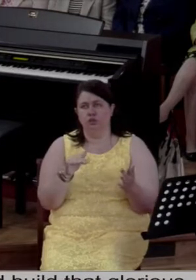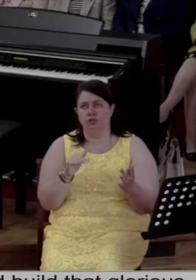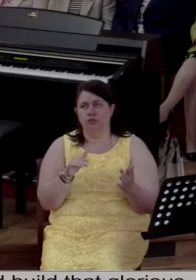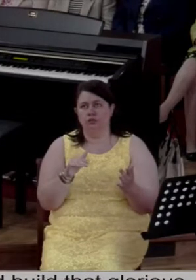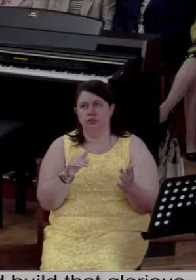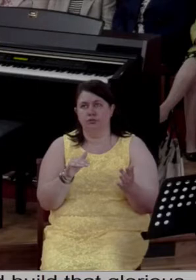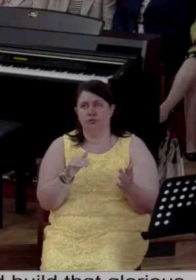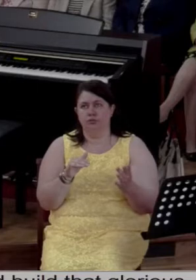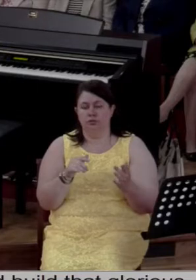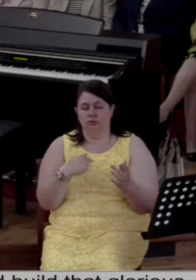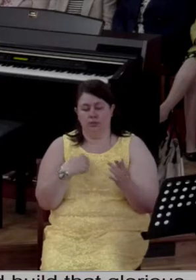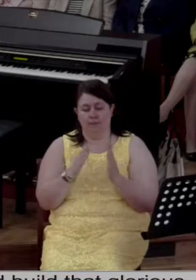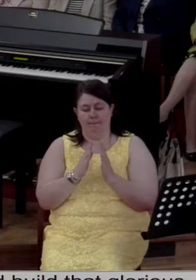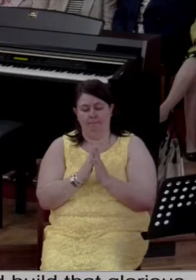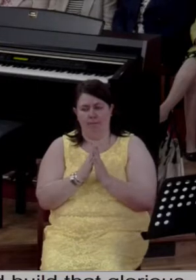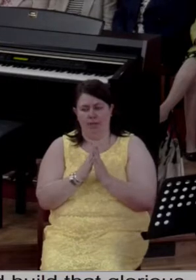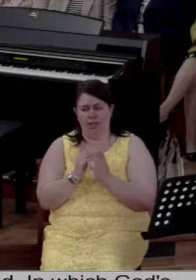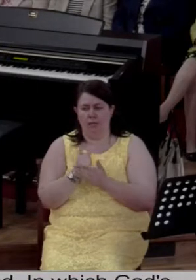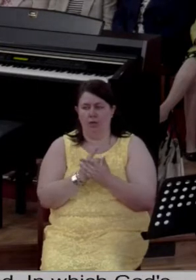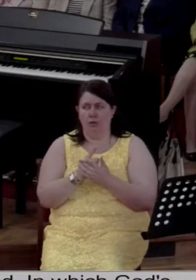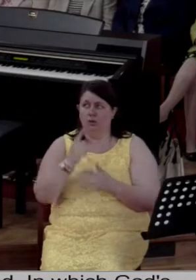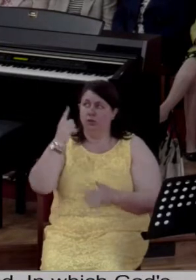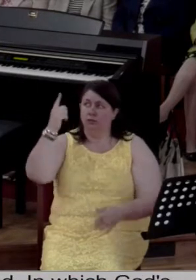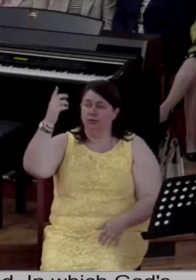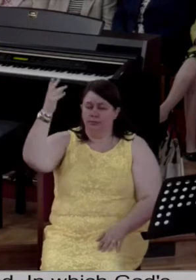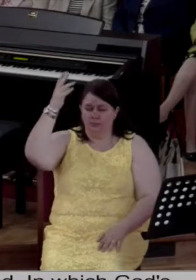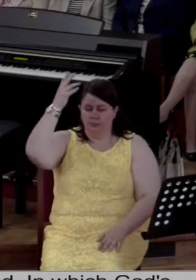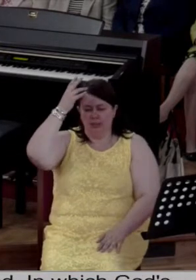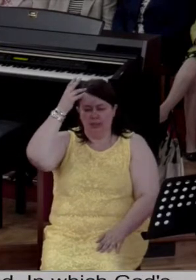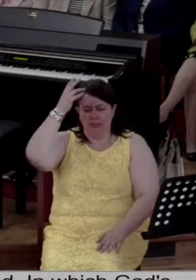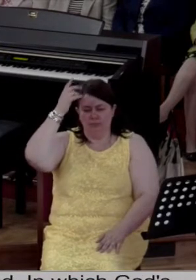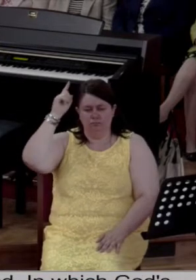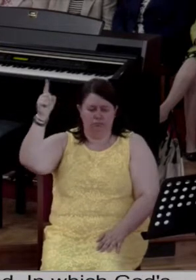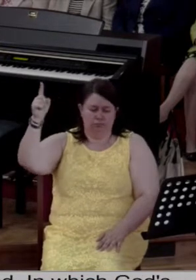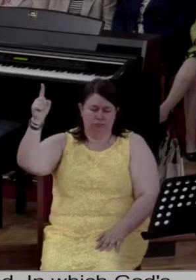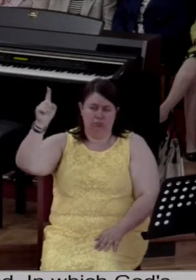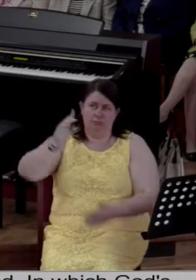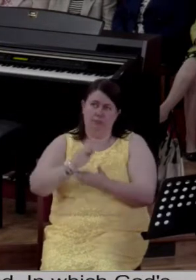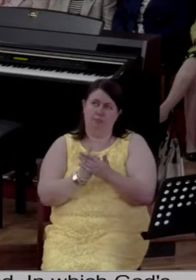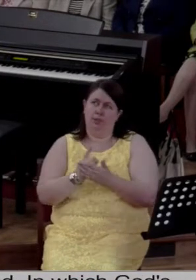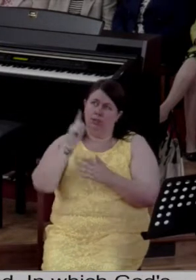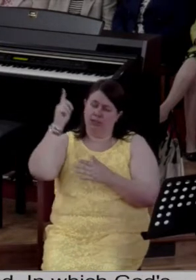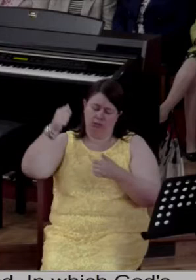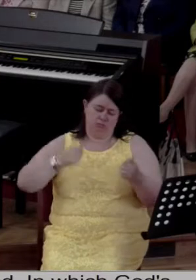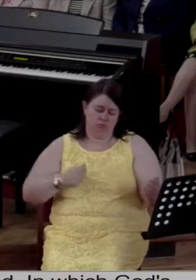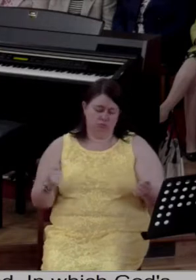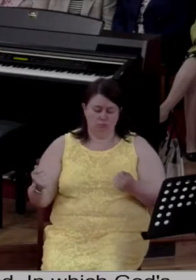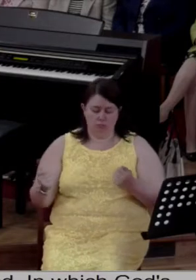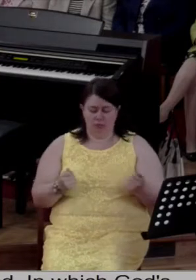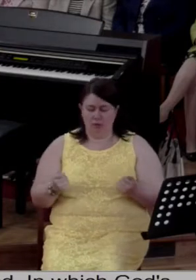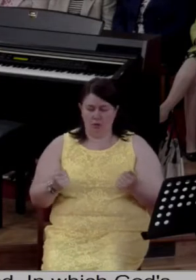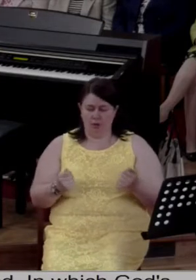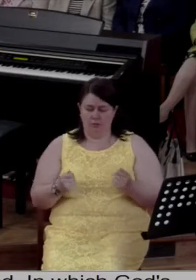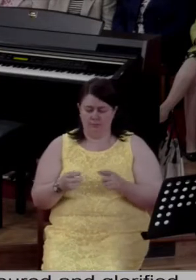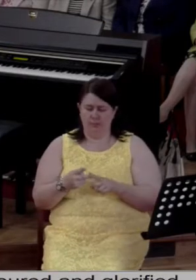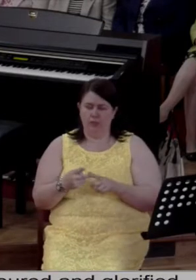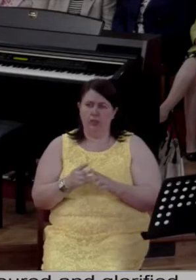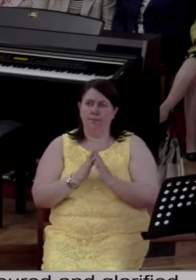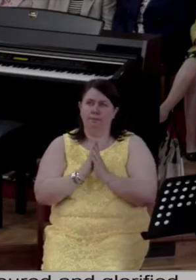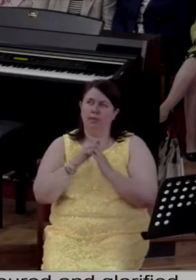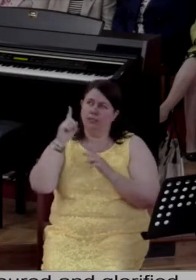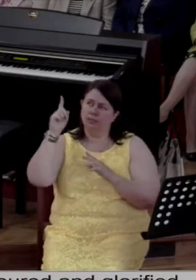We pray about God's kingdom. That's about his authority. We pray about God's